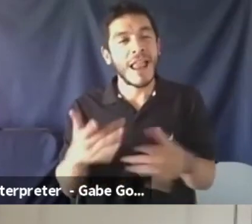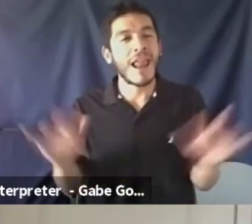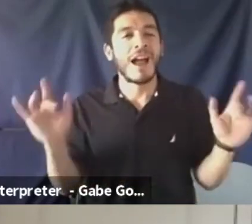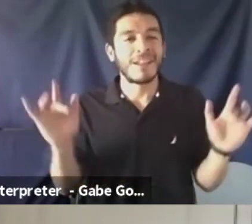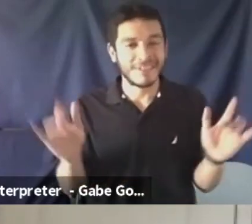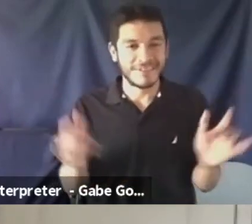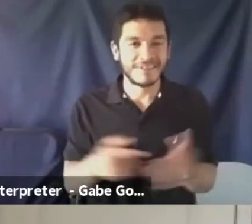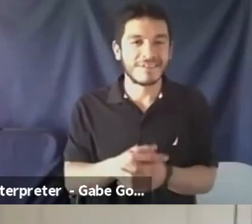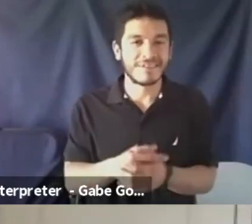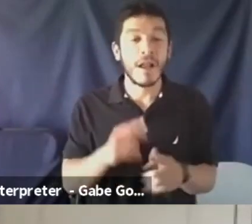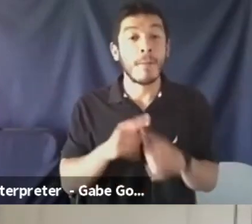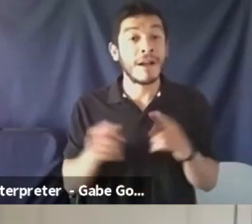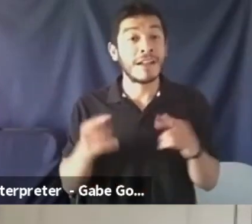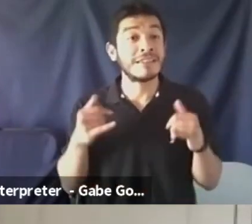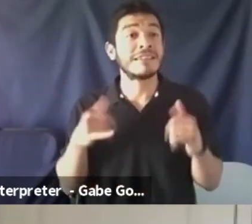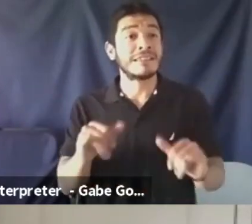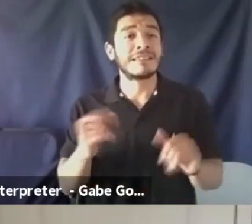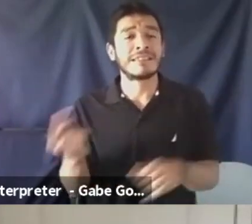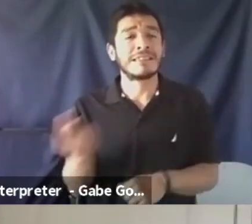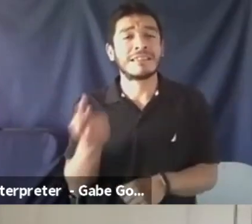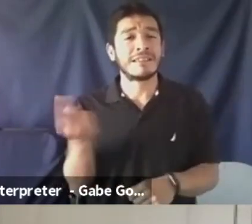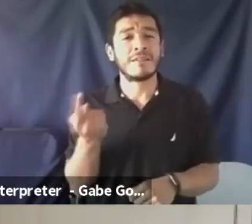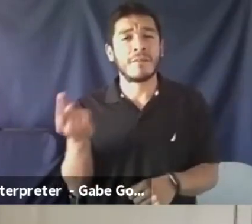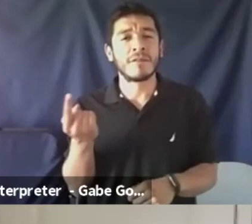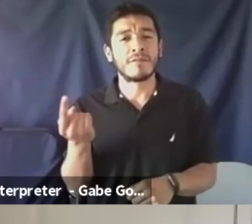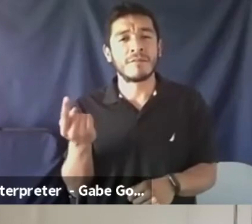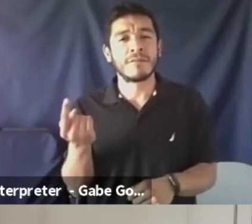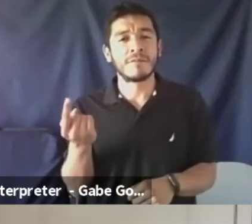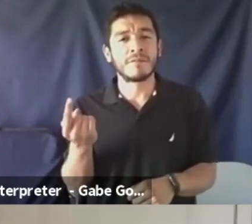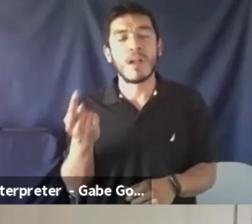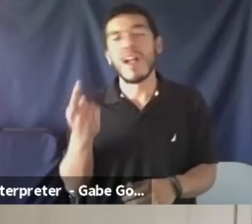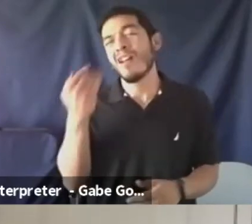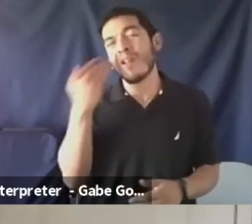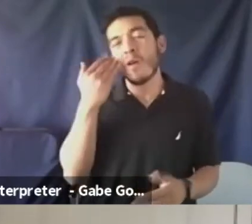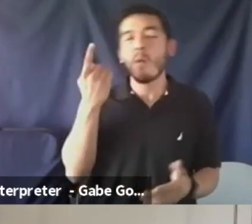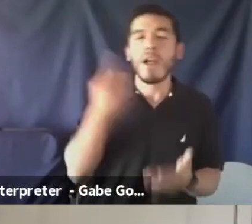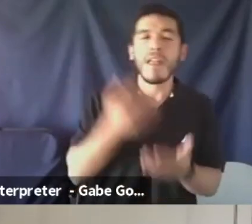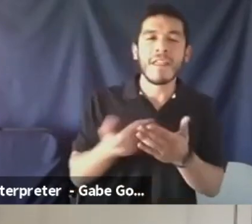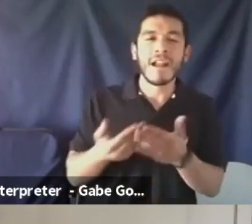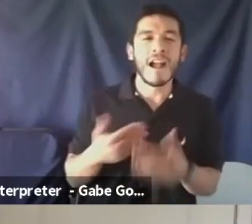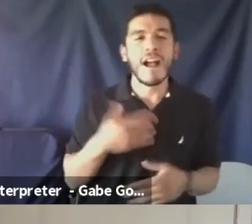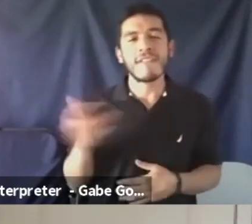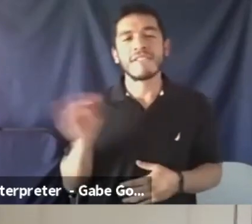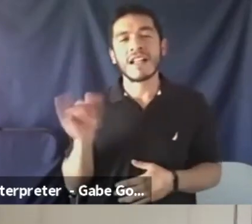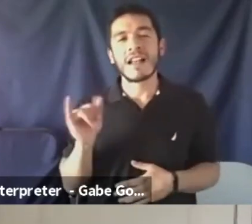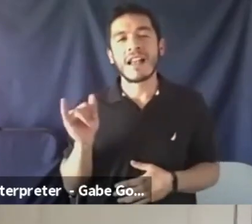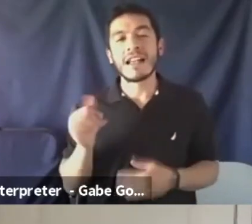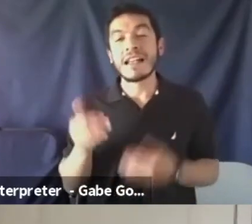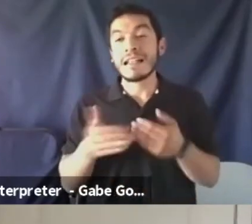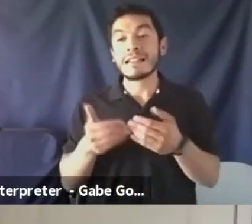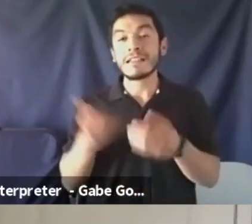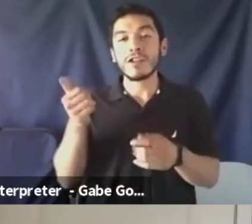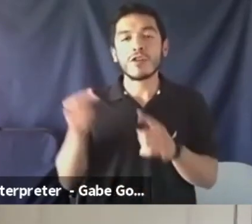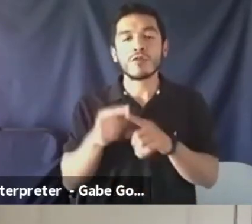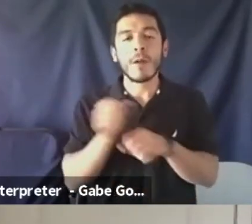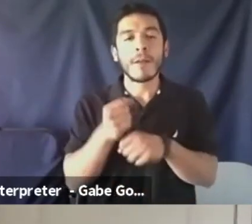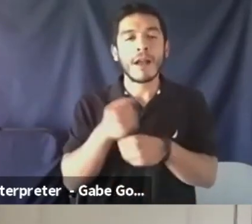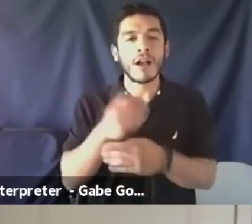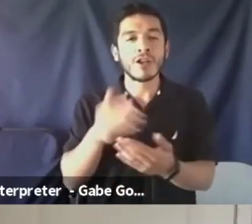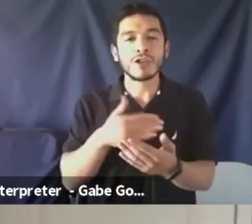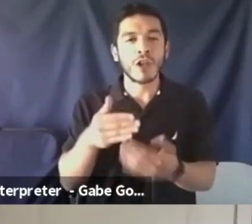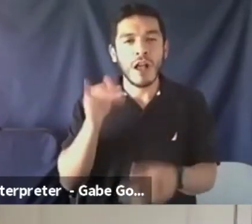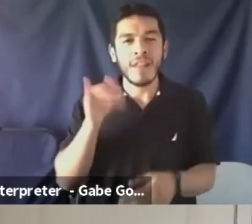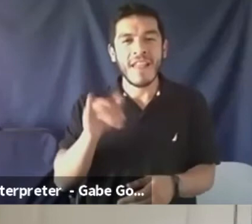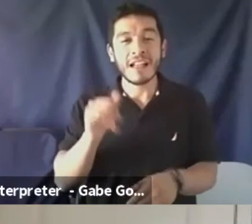light, but still something, you know, one thing, I feel like it's easier to make a song that